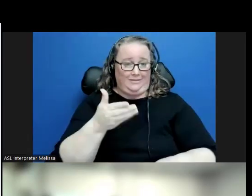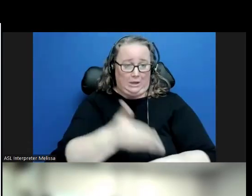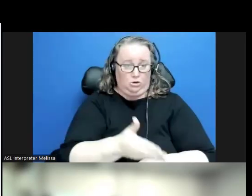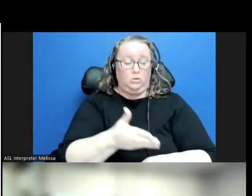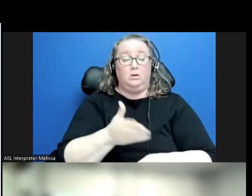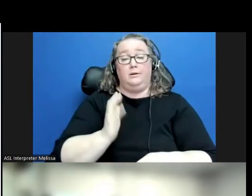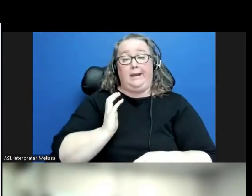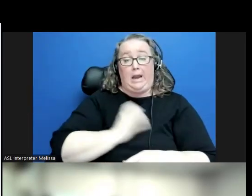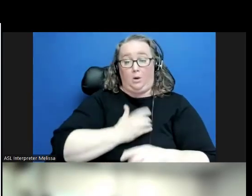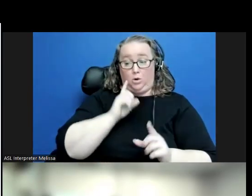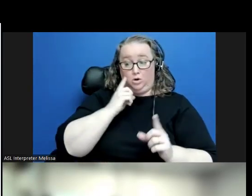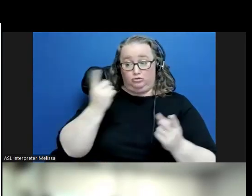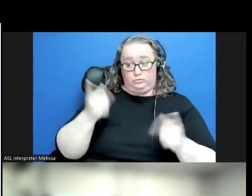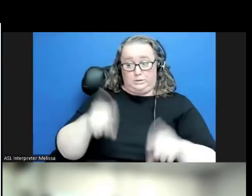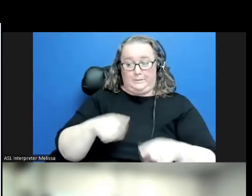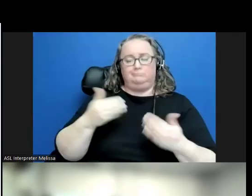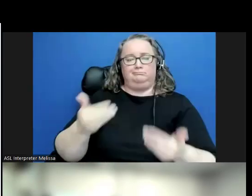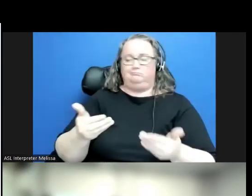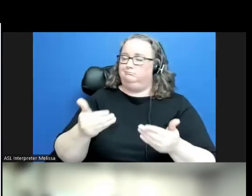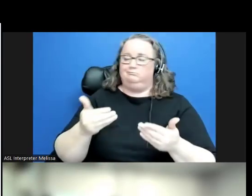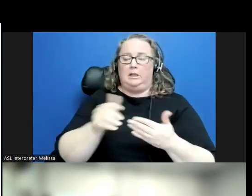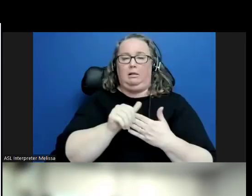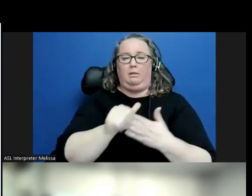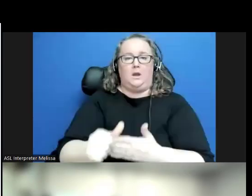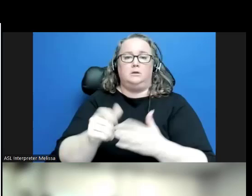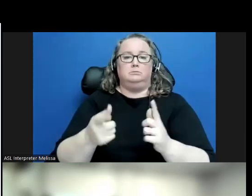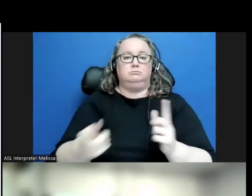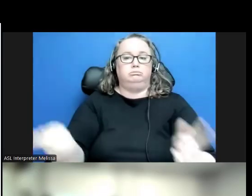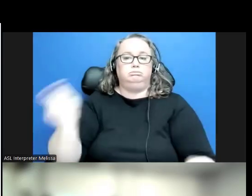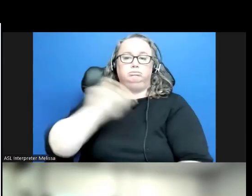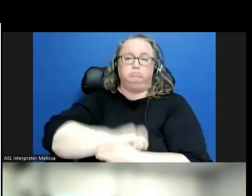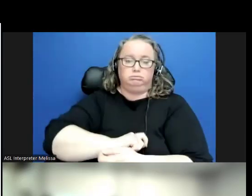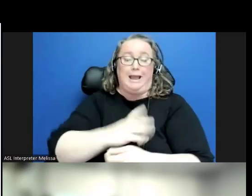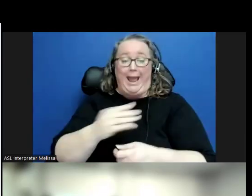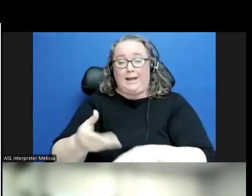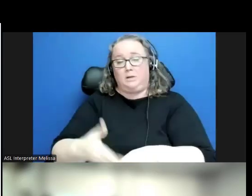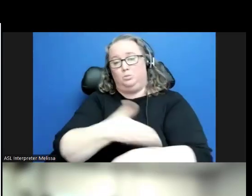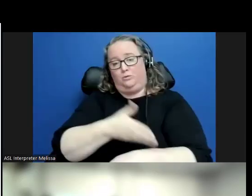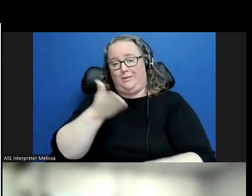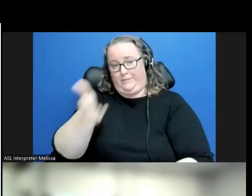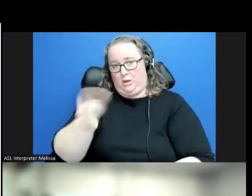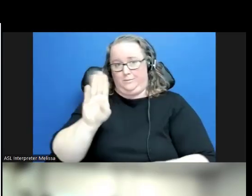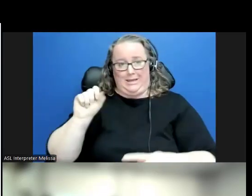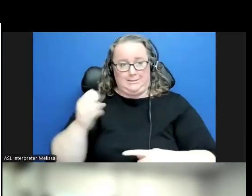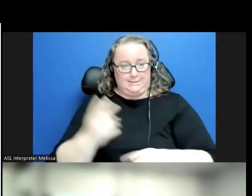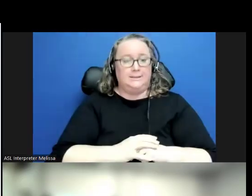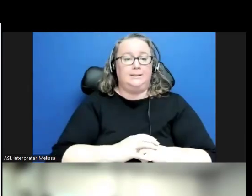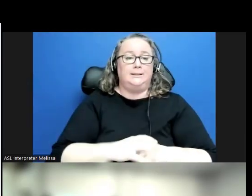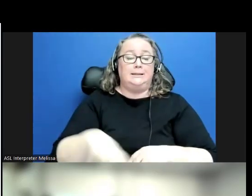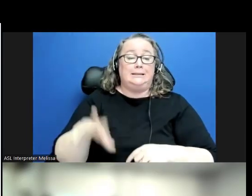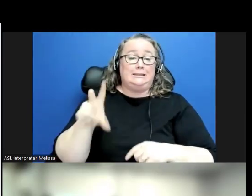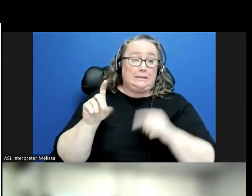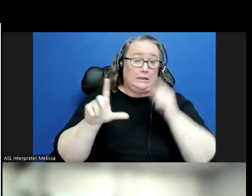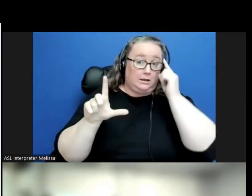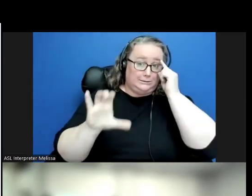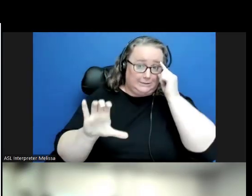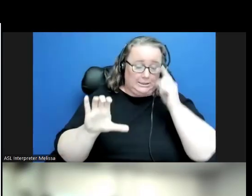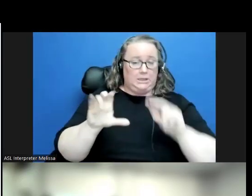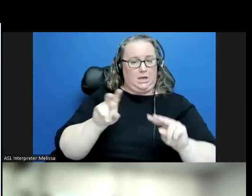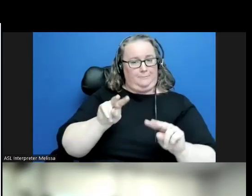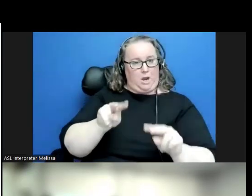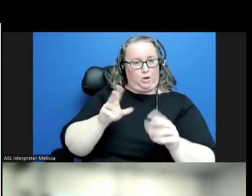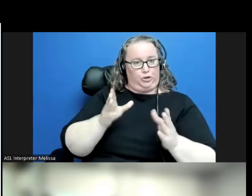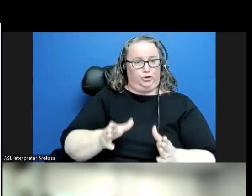agreement led to significant changes and improvements at the facility. DLC served as a monitor for both of